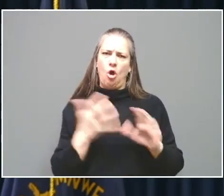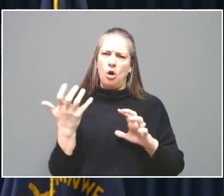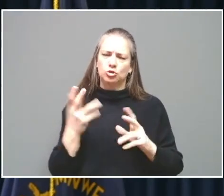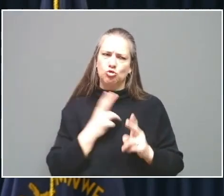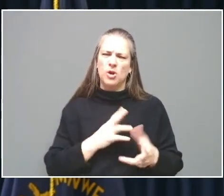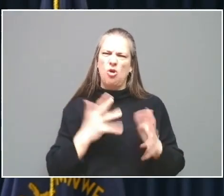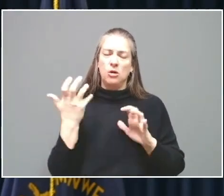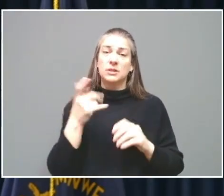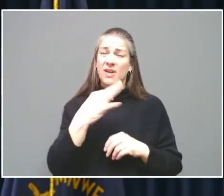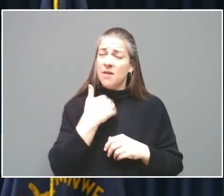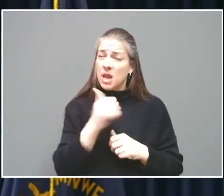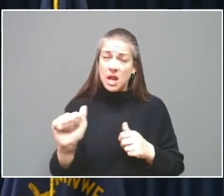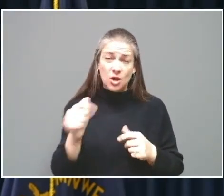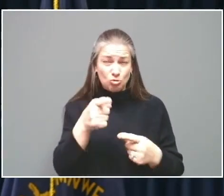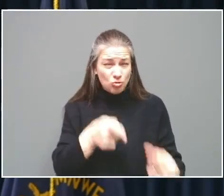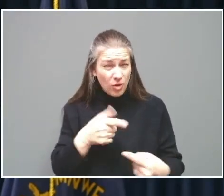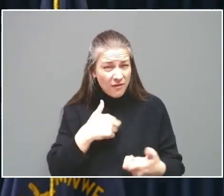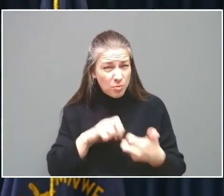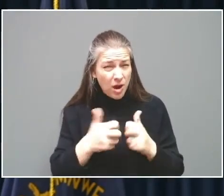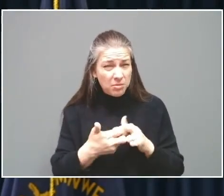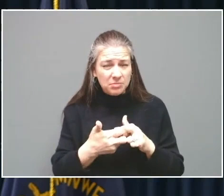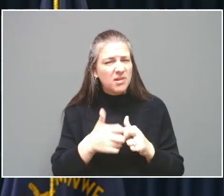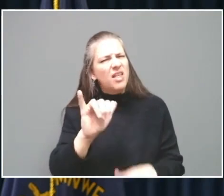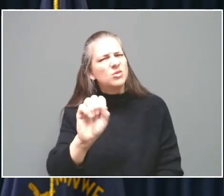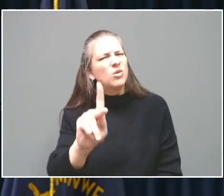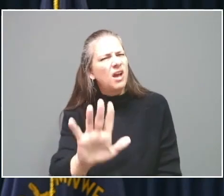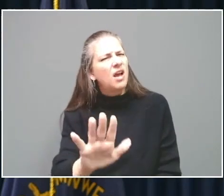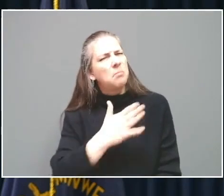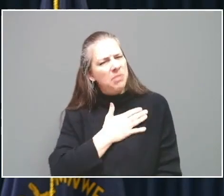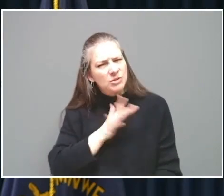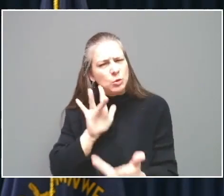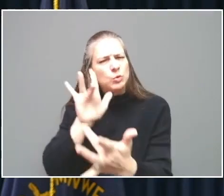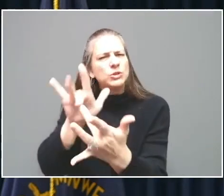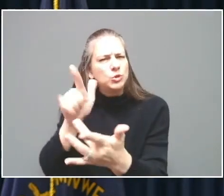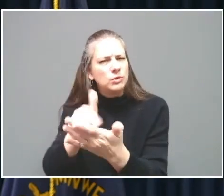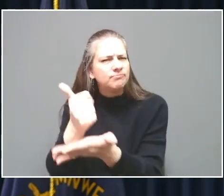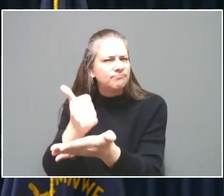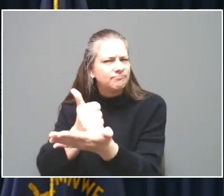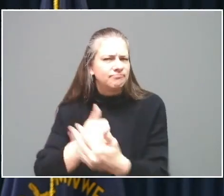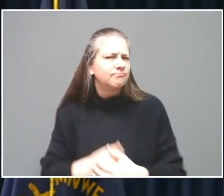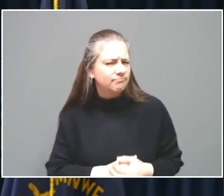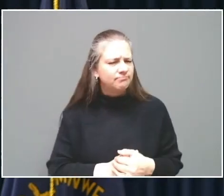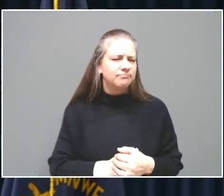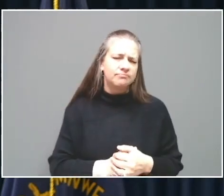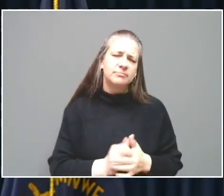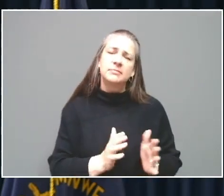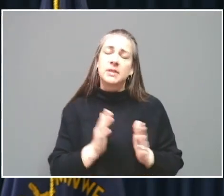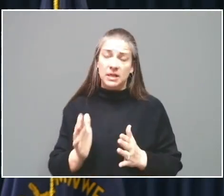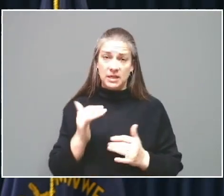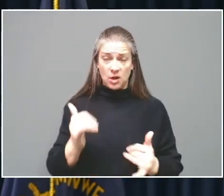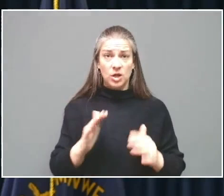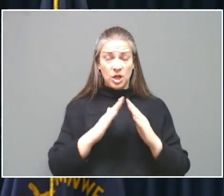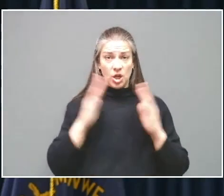out. Remember, it's okay not to be okay. An update on sheltering. To date, the Commonwealth